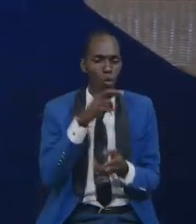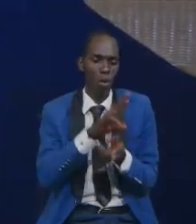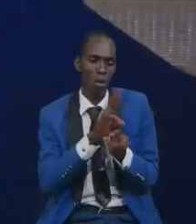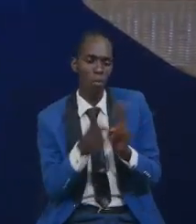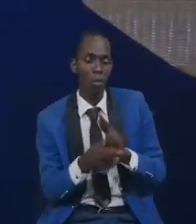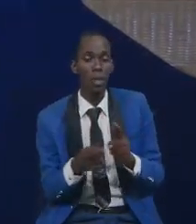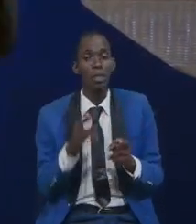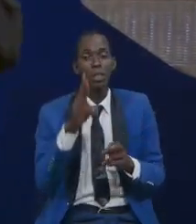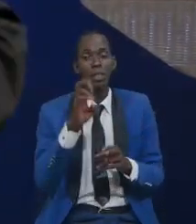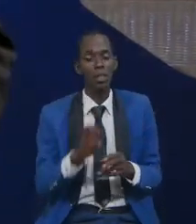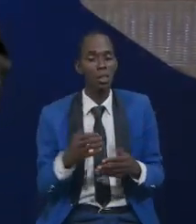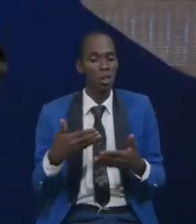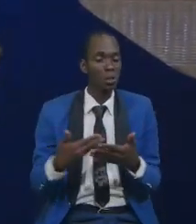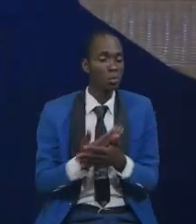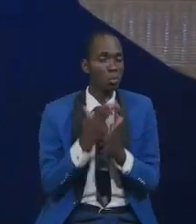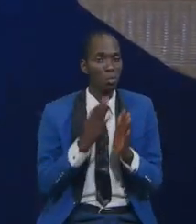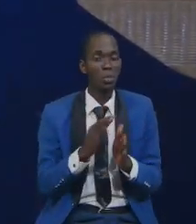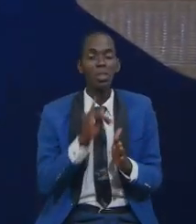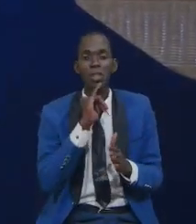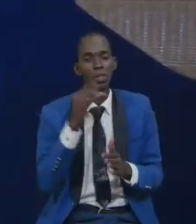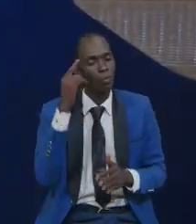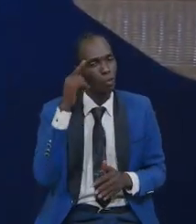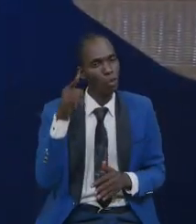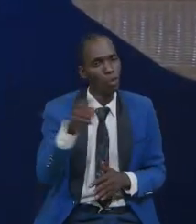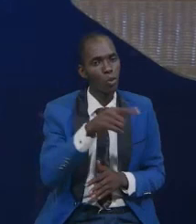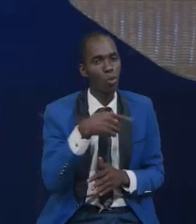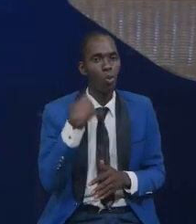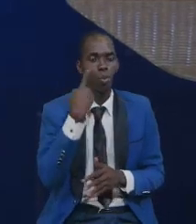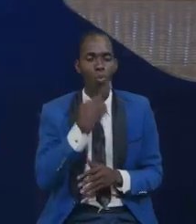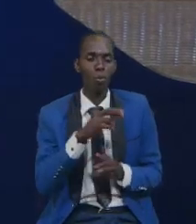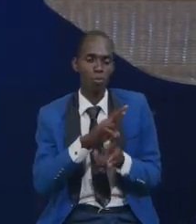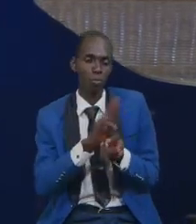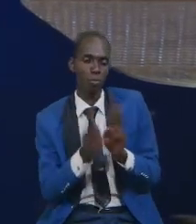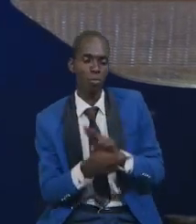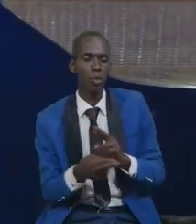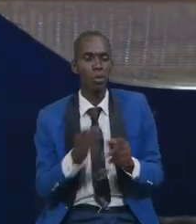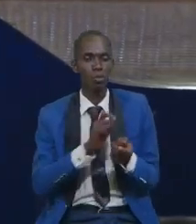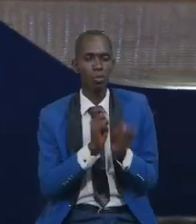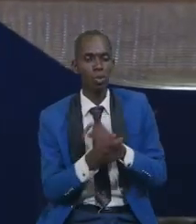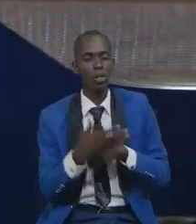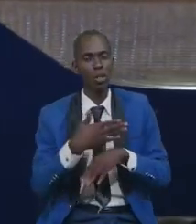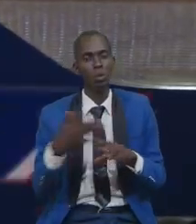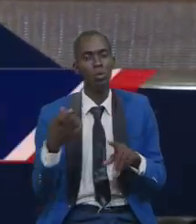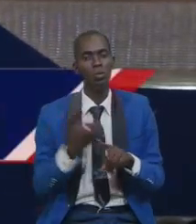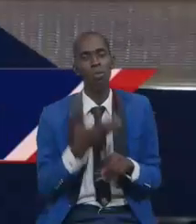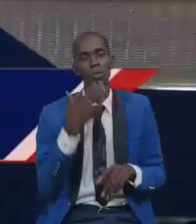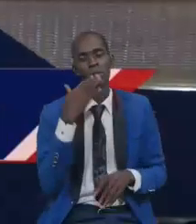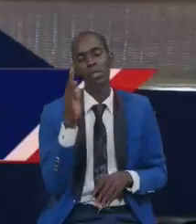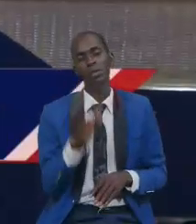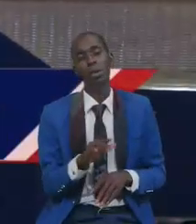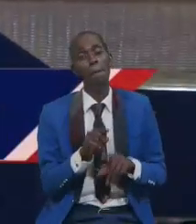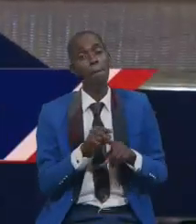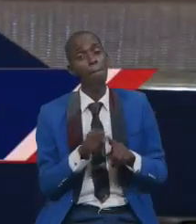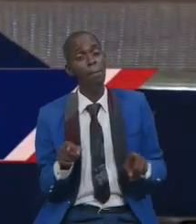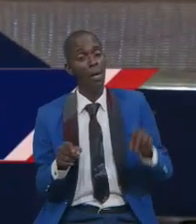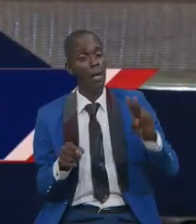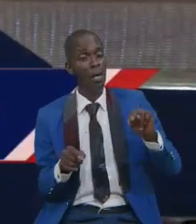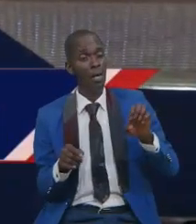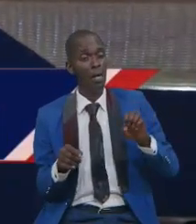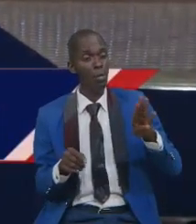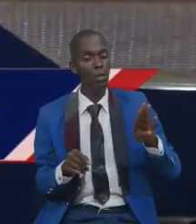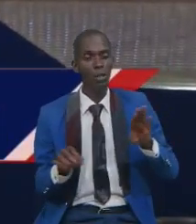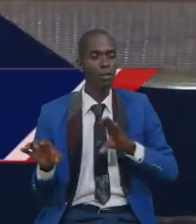is available for those who turn from their evil ways. Nebuchadnezzar did not act on